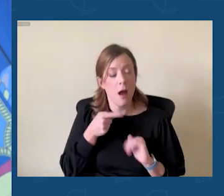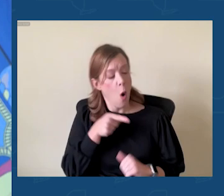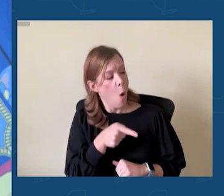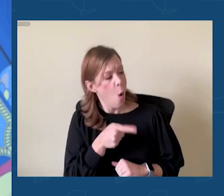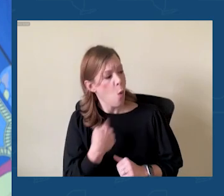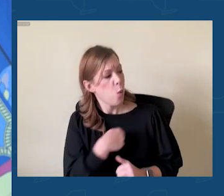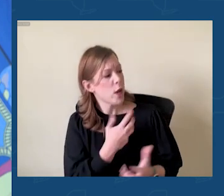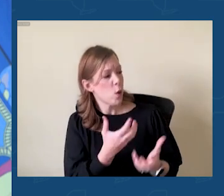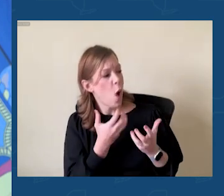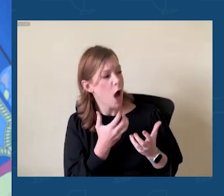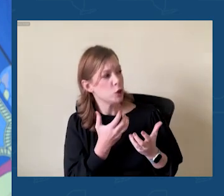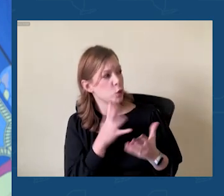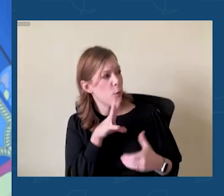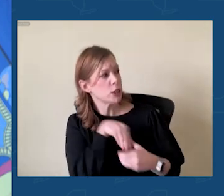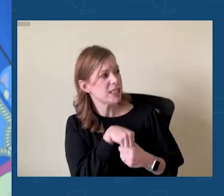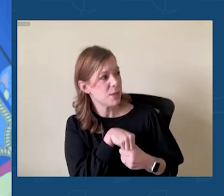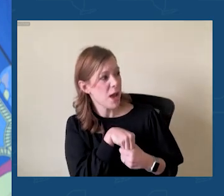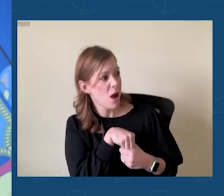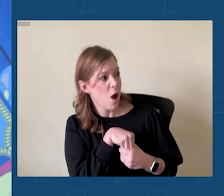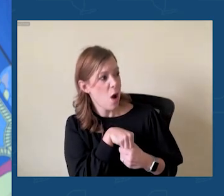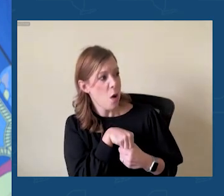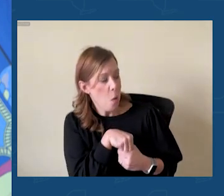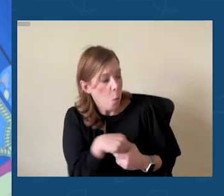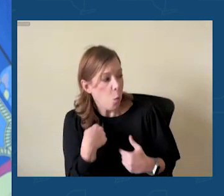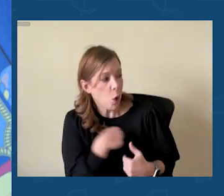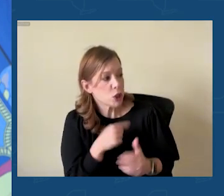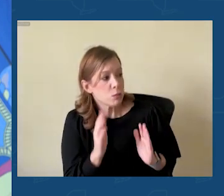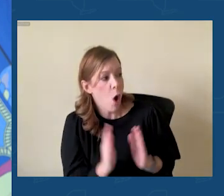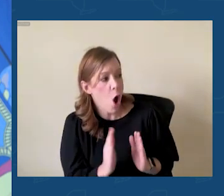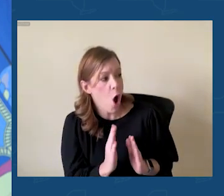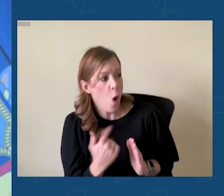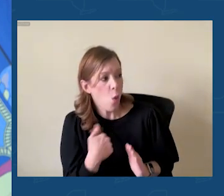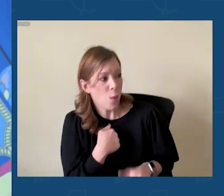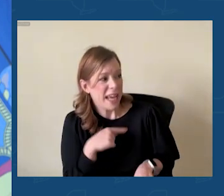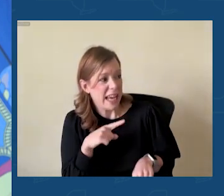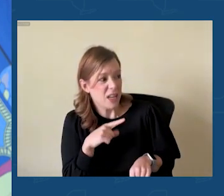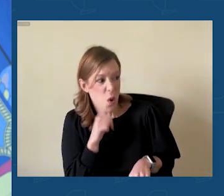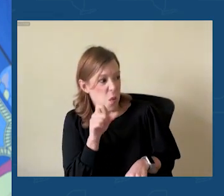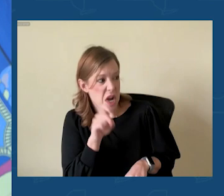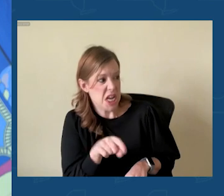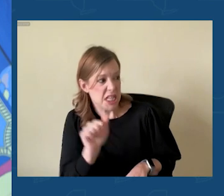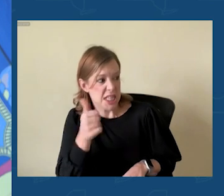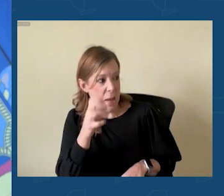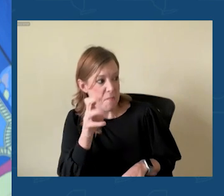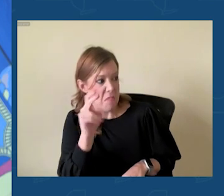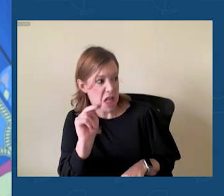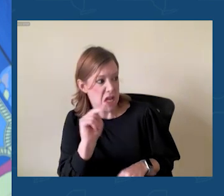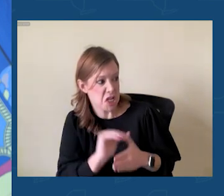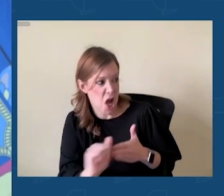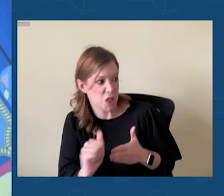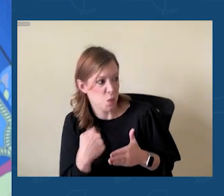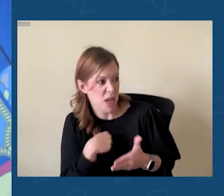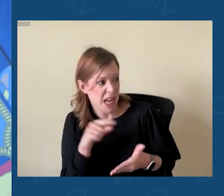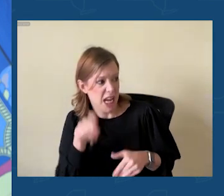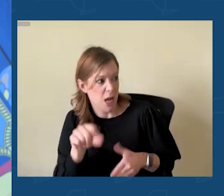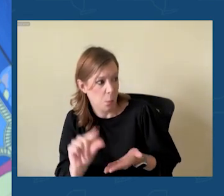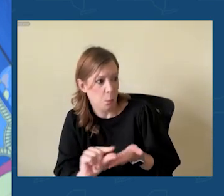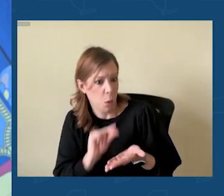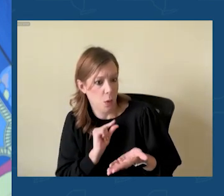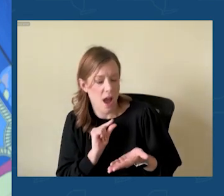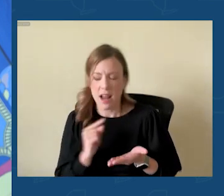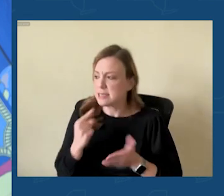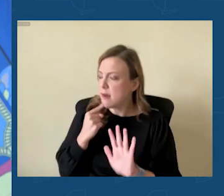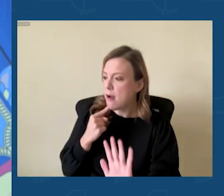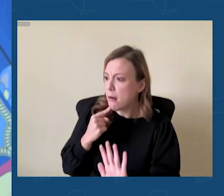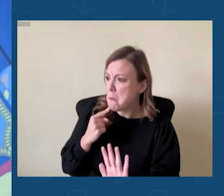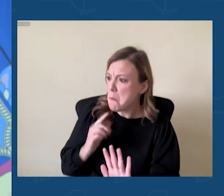little smaller. We're not sure we could spend $10 million. And you know, sometimes it's just a little intersection and a couple side streets. And I said, no, you matter as well.